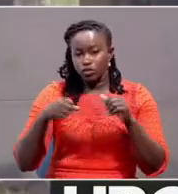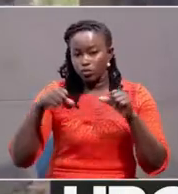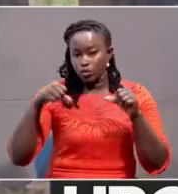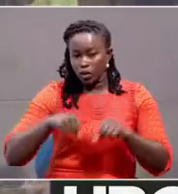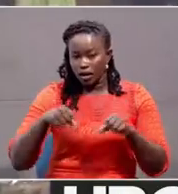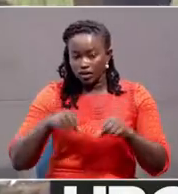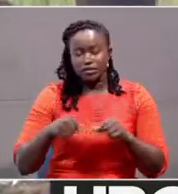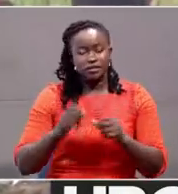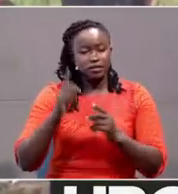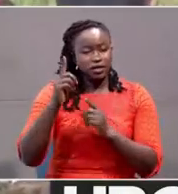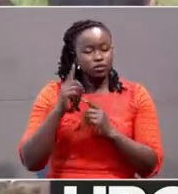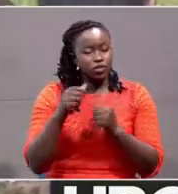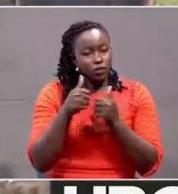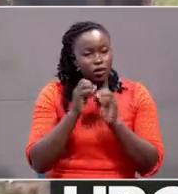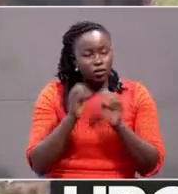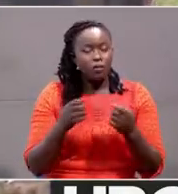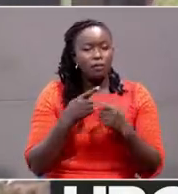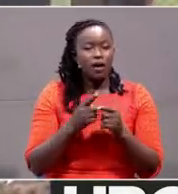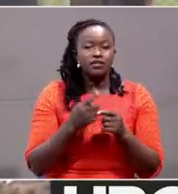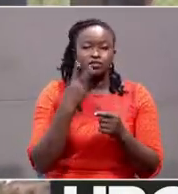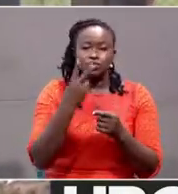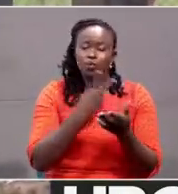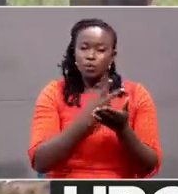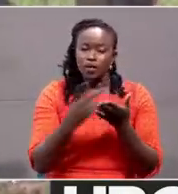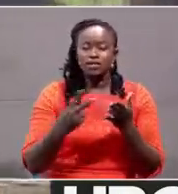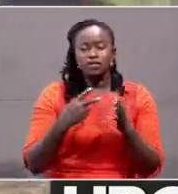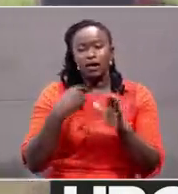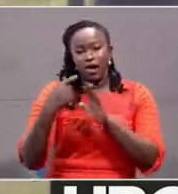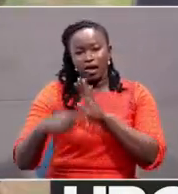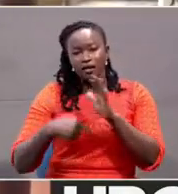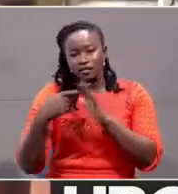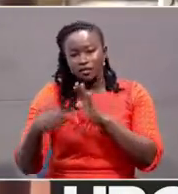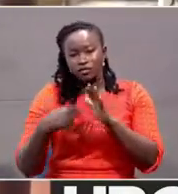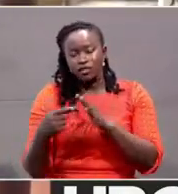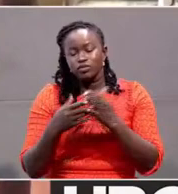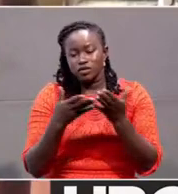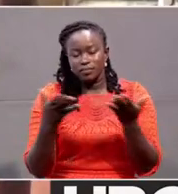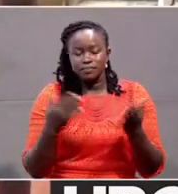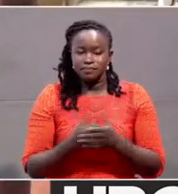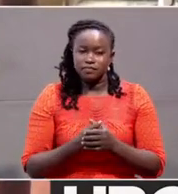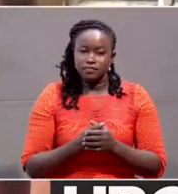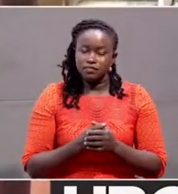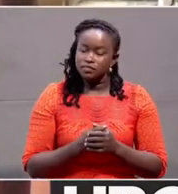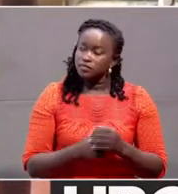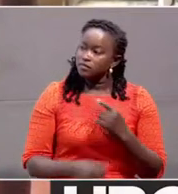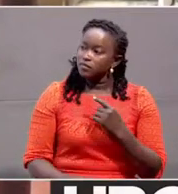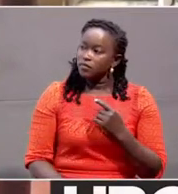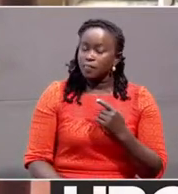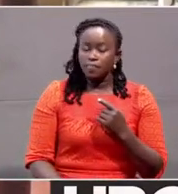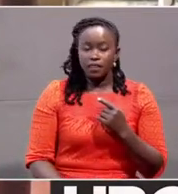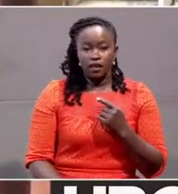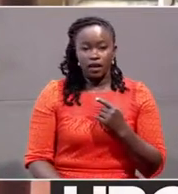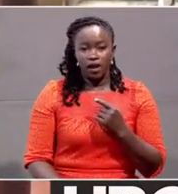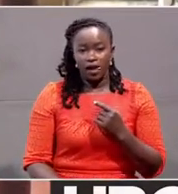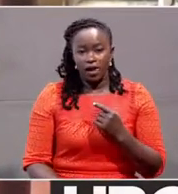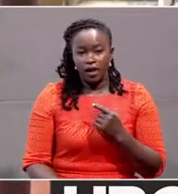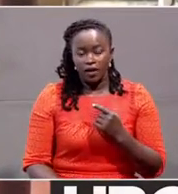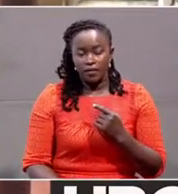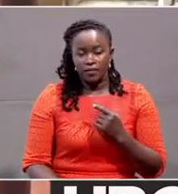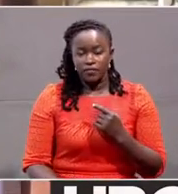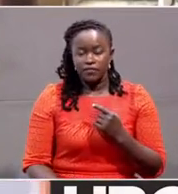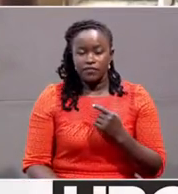the district. However, in the last 2 weeks, the situation has normalized. Statement by our political leader at district